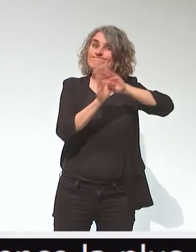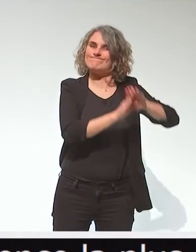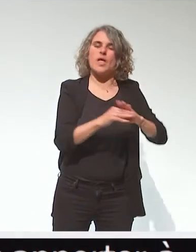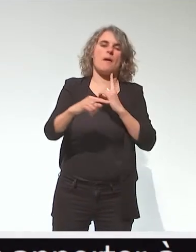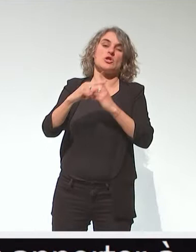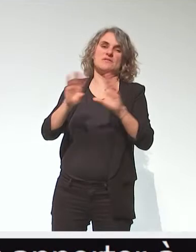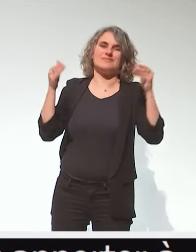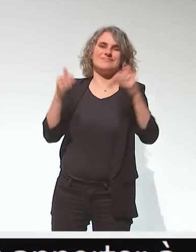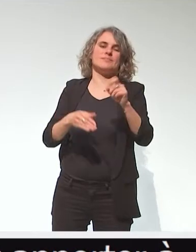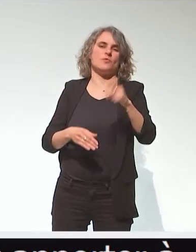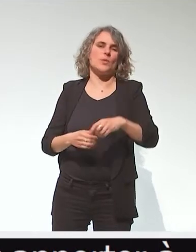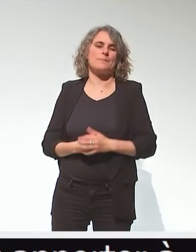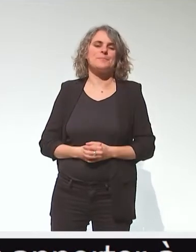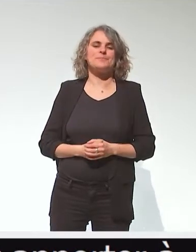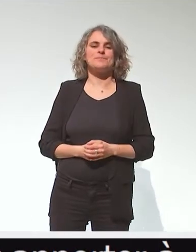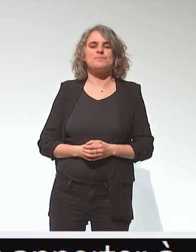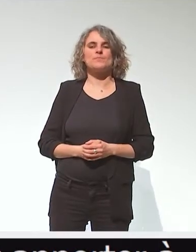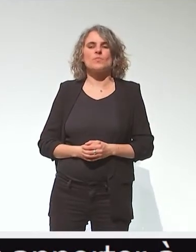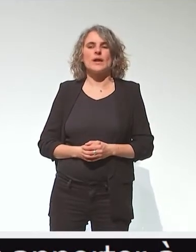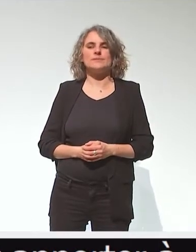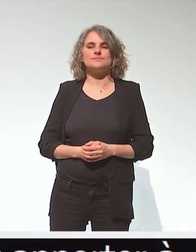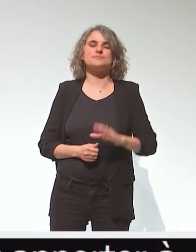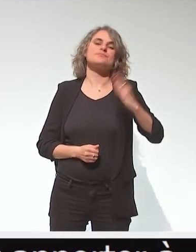or incapacity.